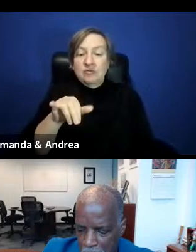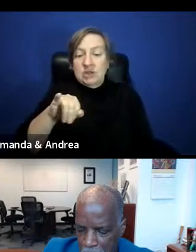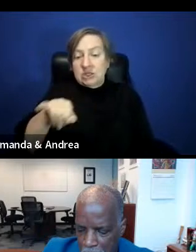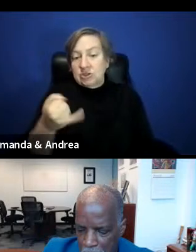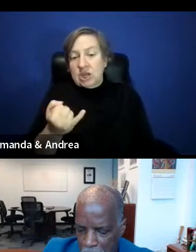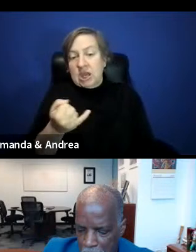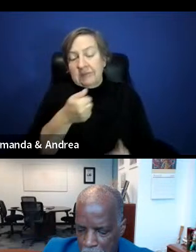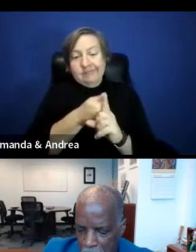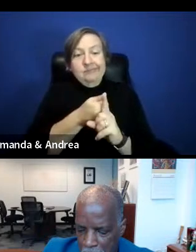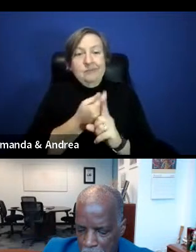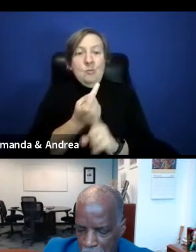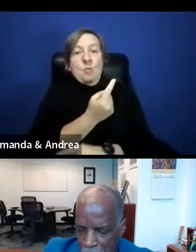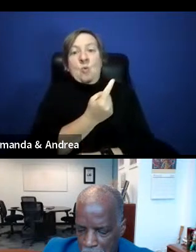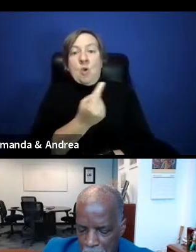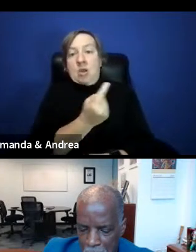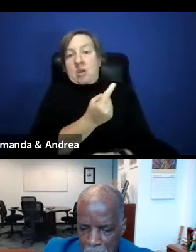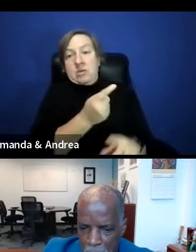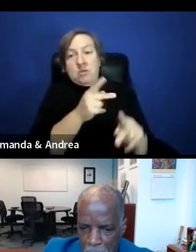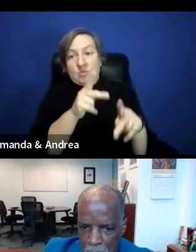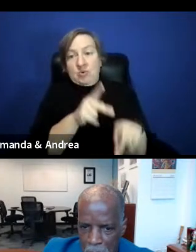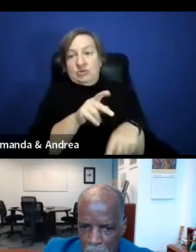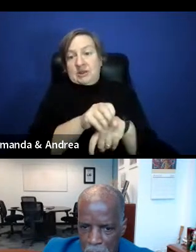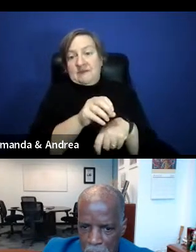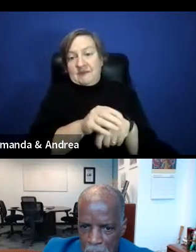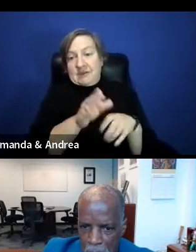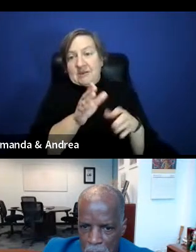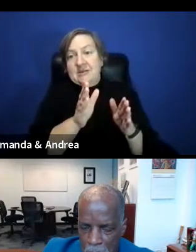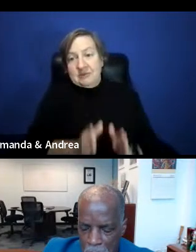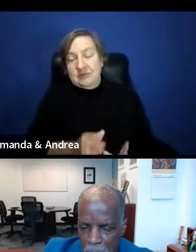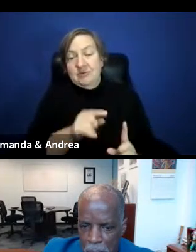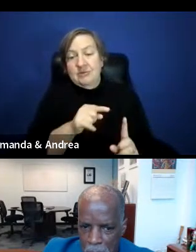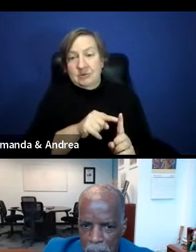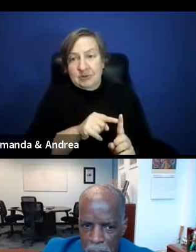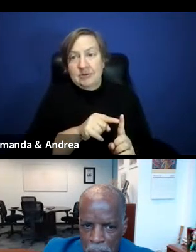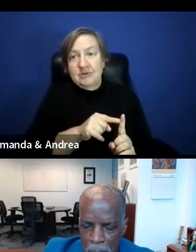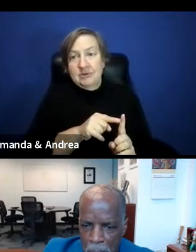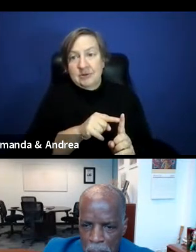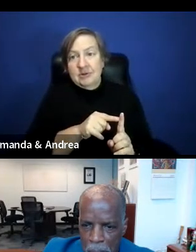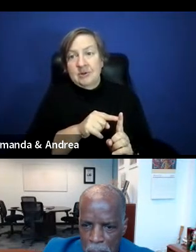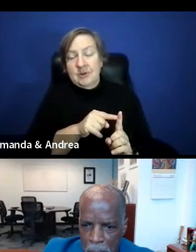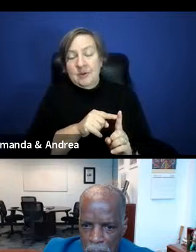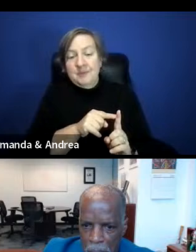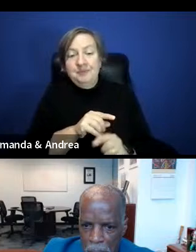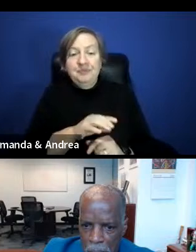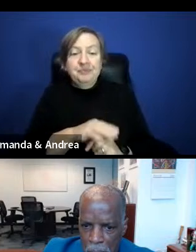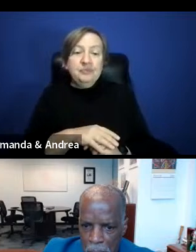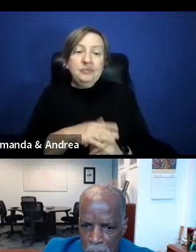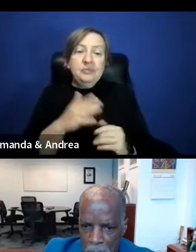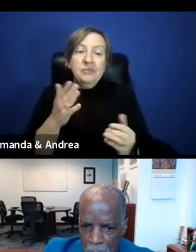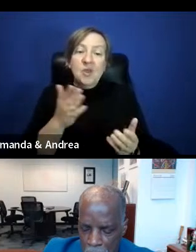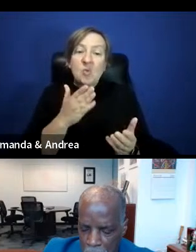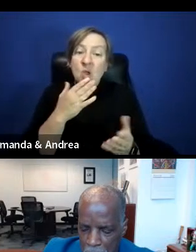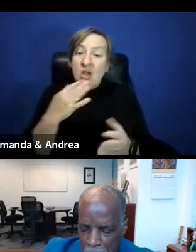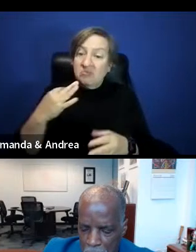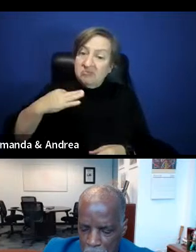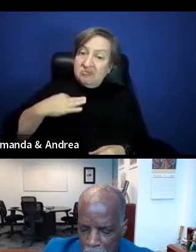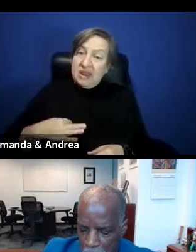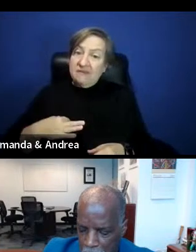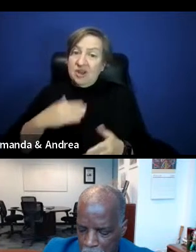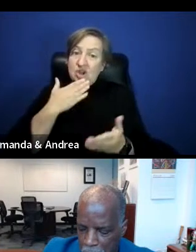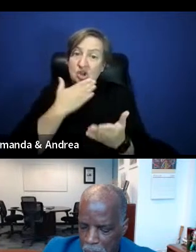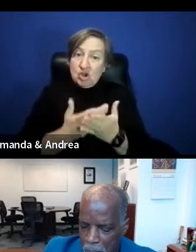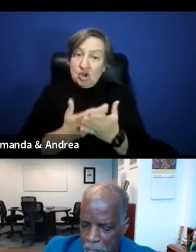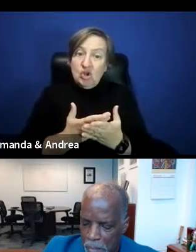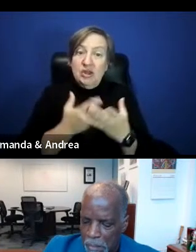a one-person advisor. But the good things that came from out